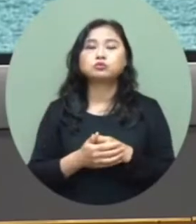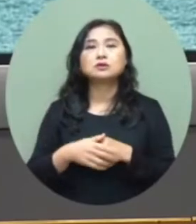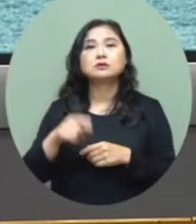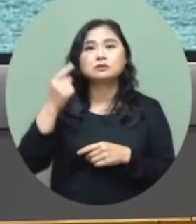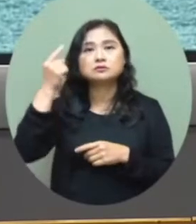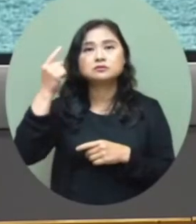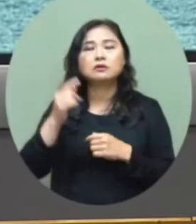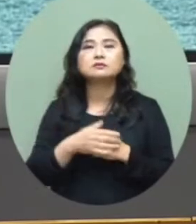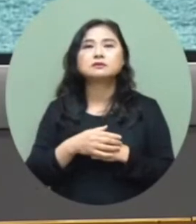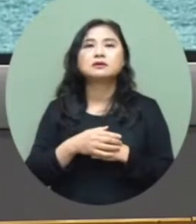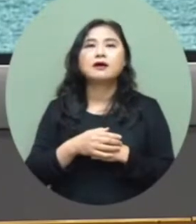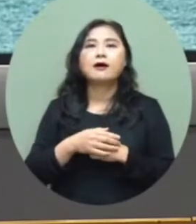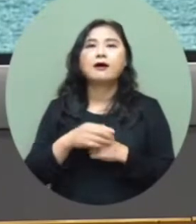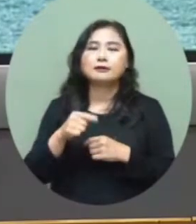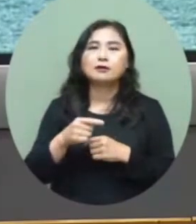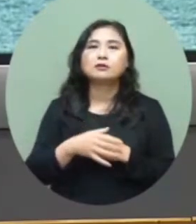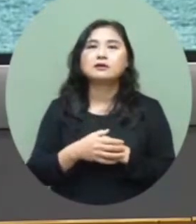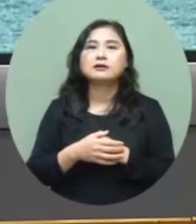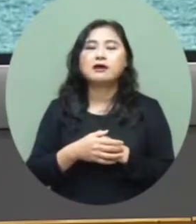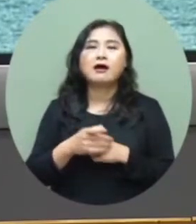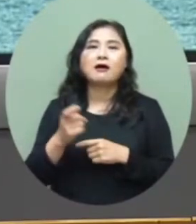people to do more self-RAT